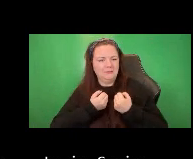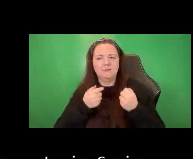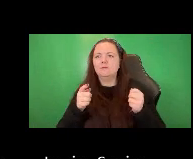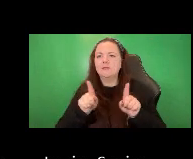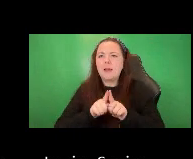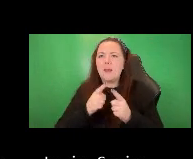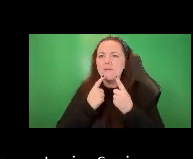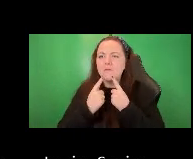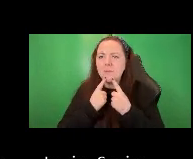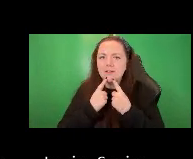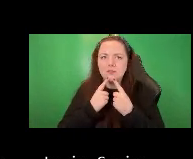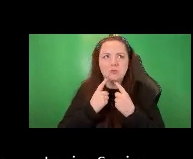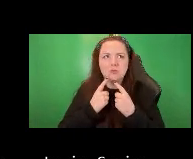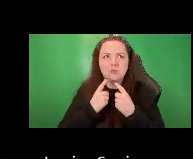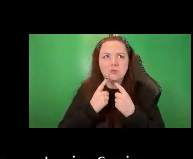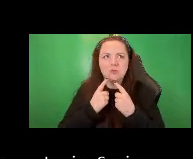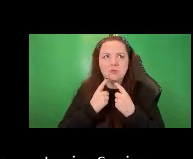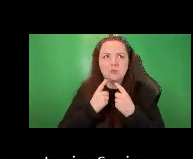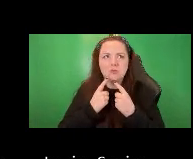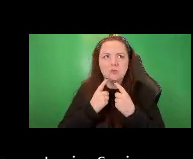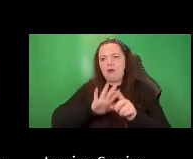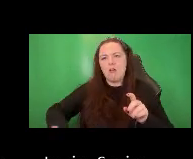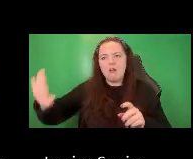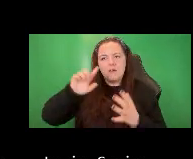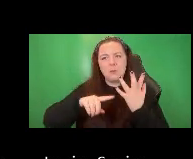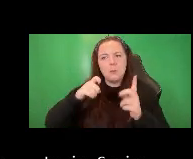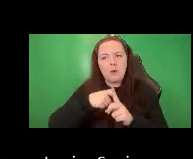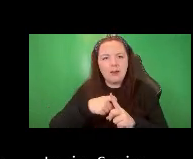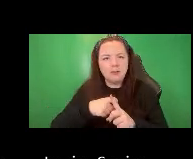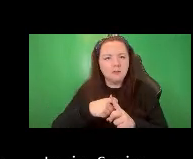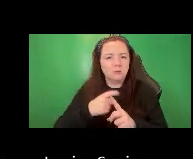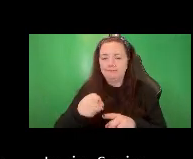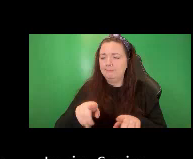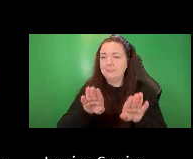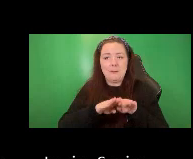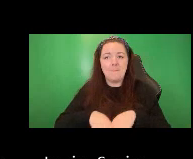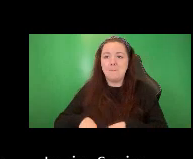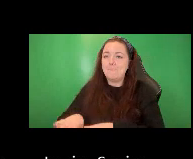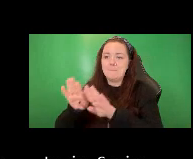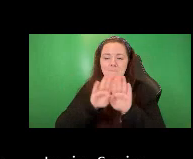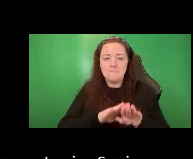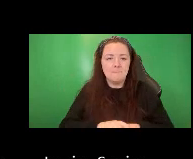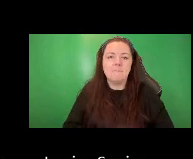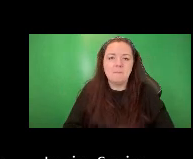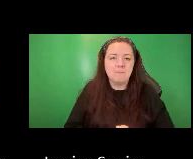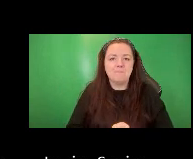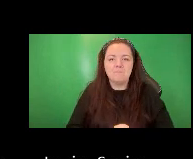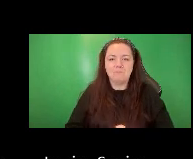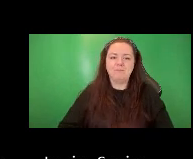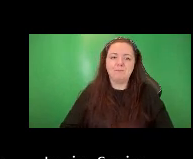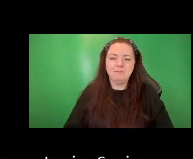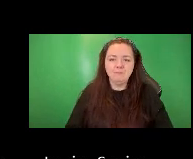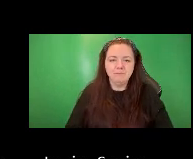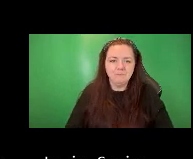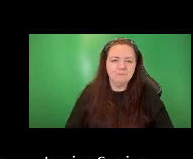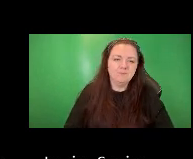Somerset or elsewhere. So this is national information that we'll present. Of course, this is a